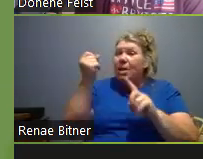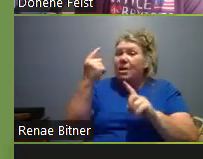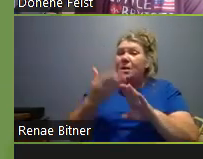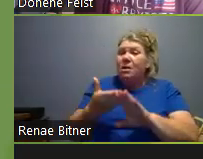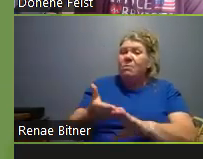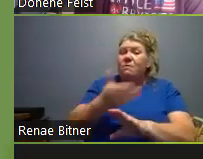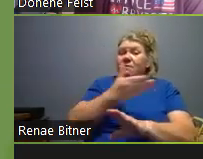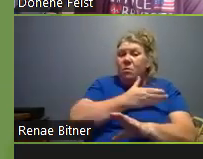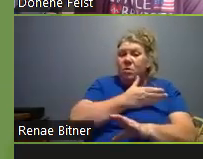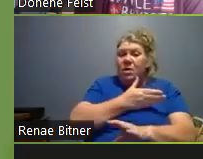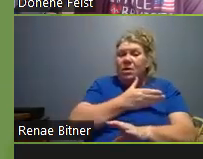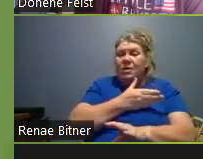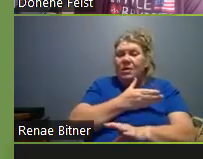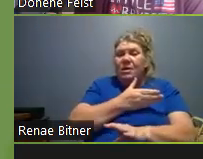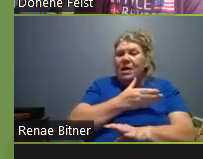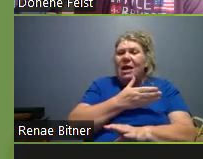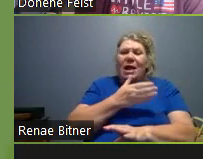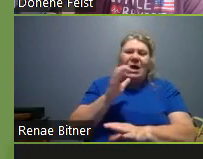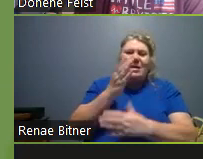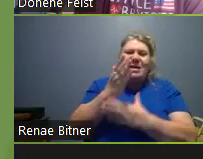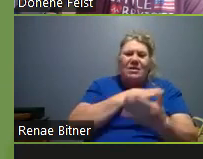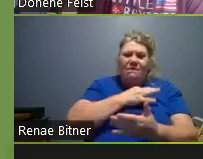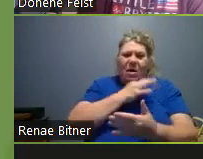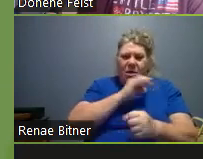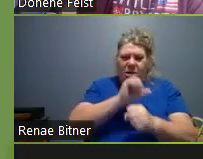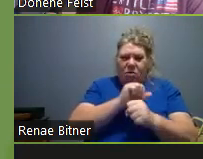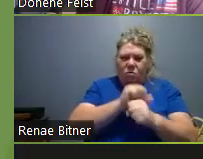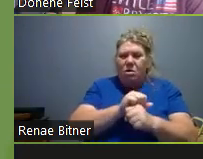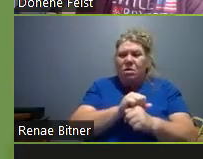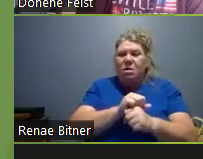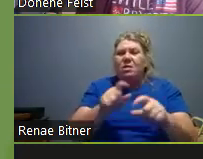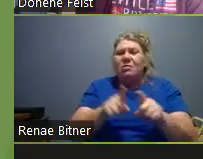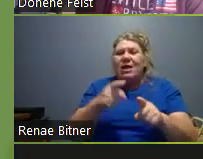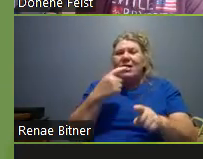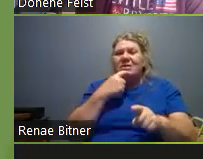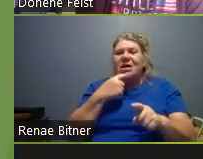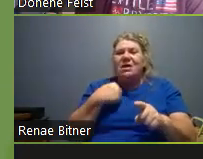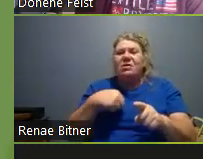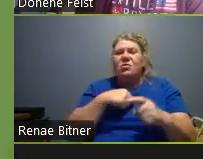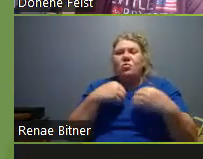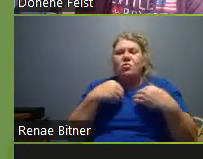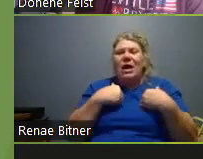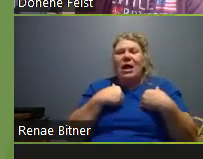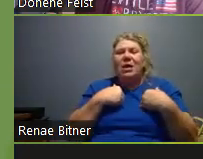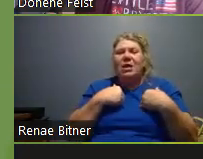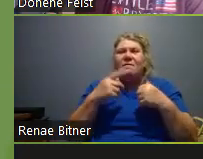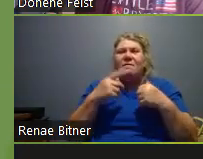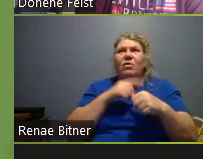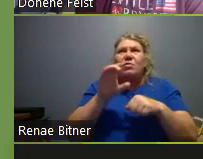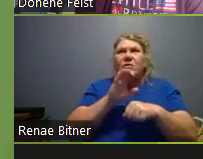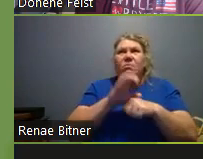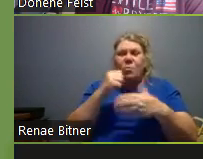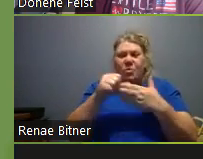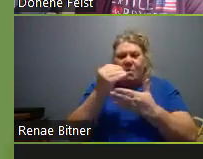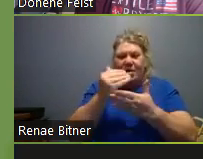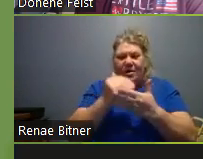to that, I did some volunteer work. And like I said, we had a first computer with a mailing list